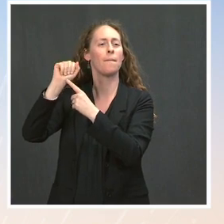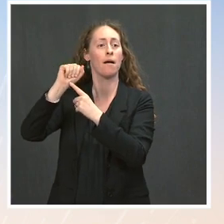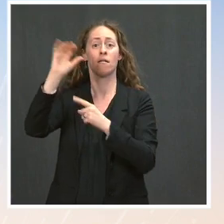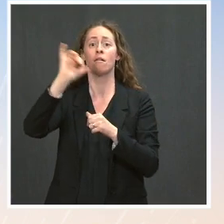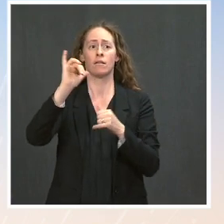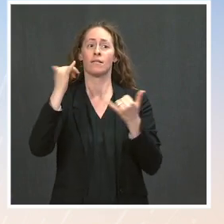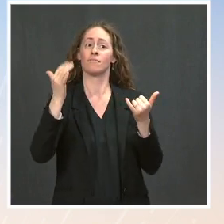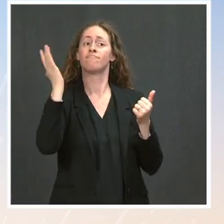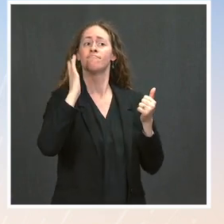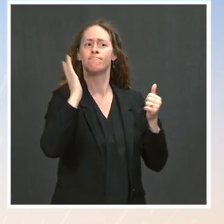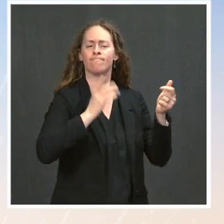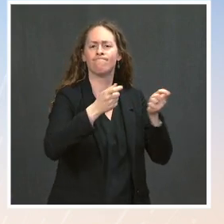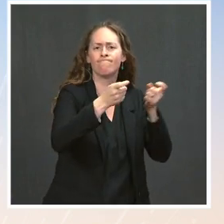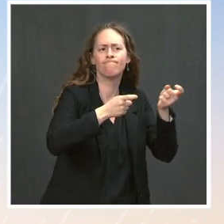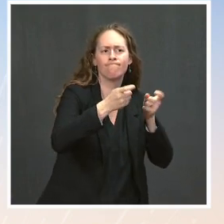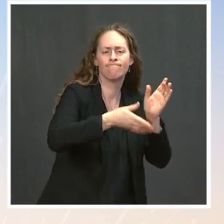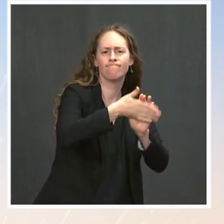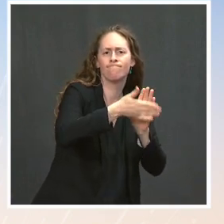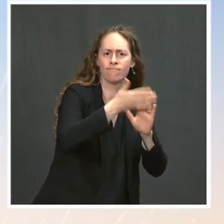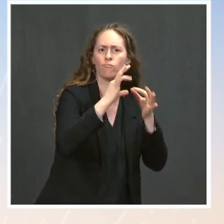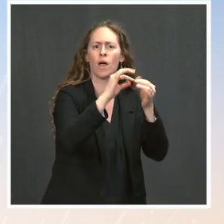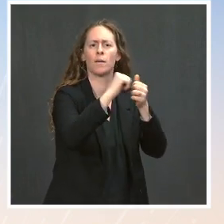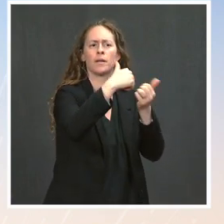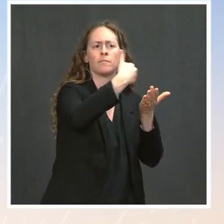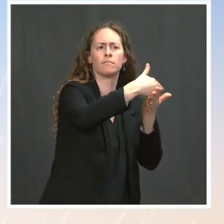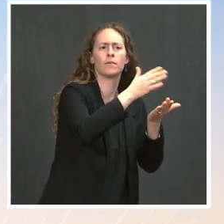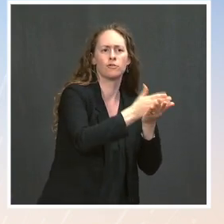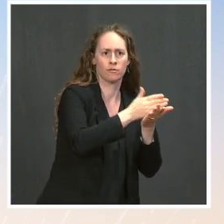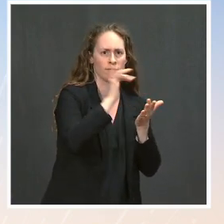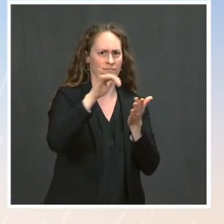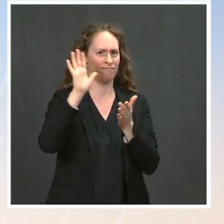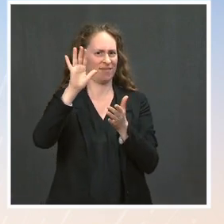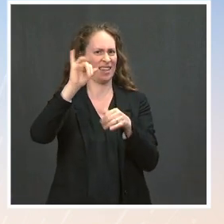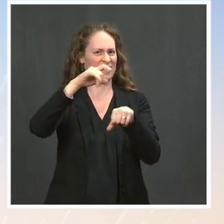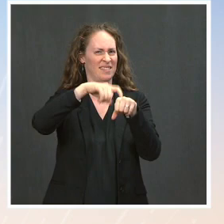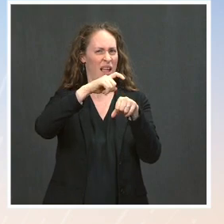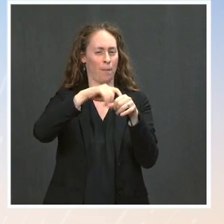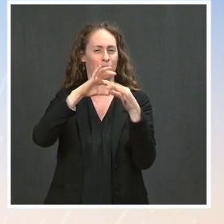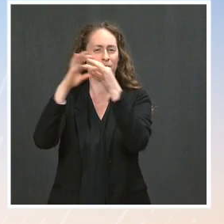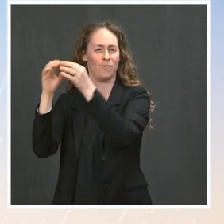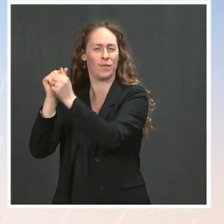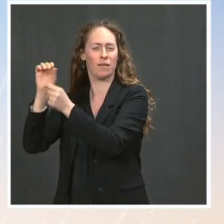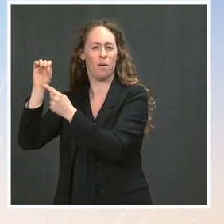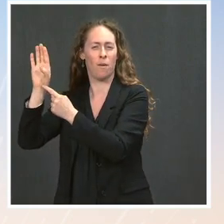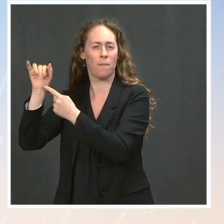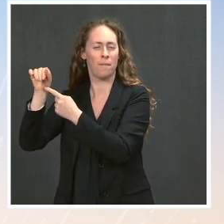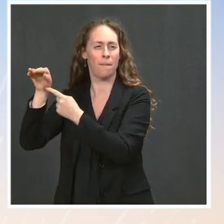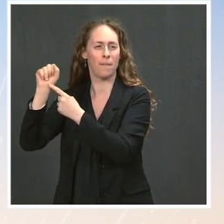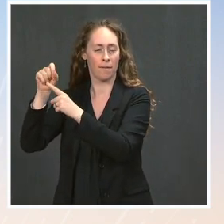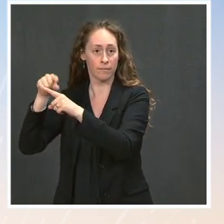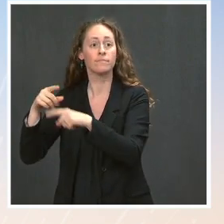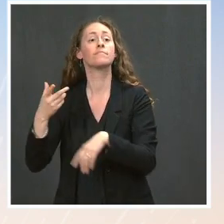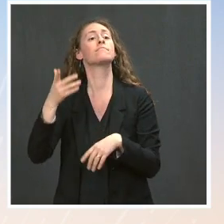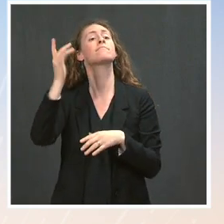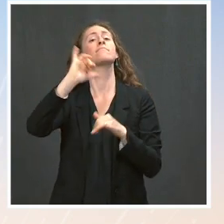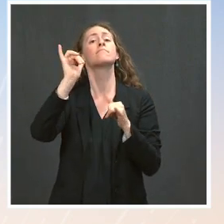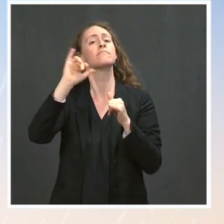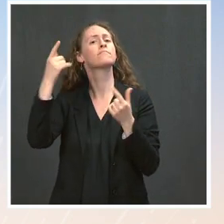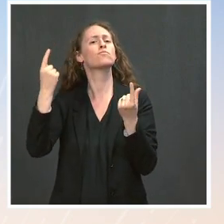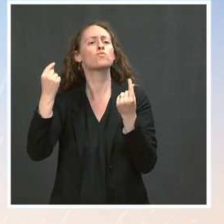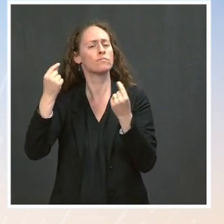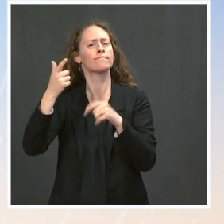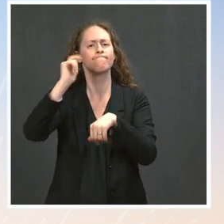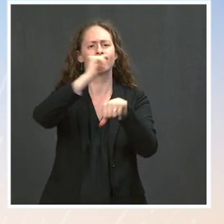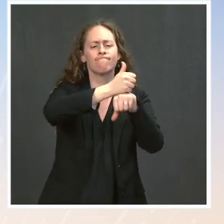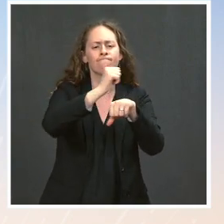And in the Obama-Biden administration, Brian helped coordinate policy development for tax policy, housing, clean energy, manufacturing, and the